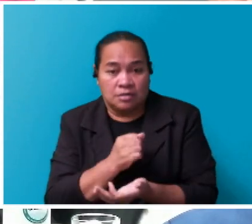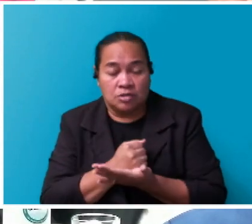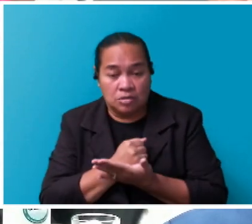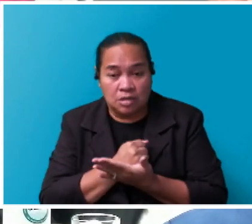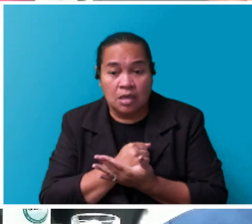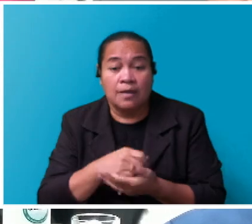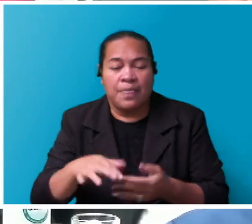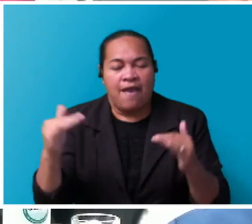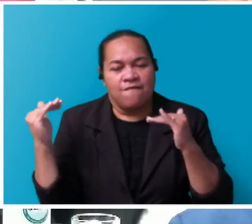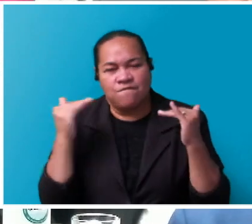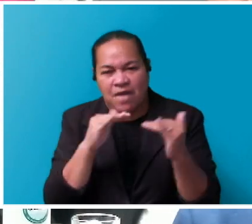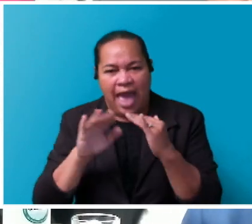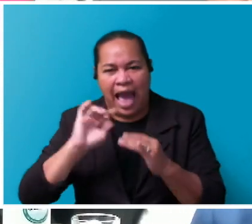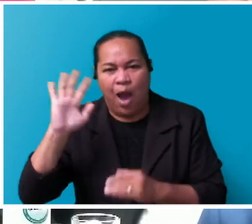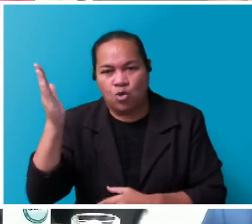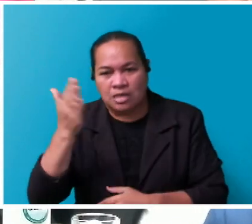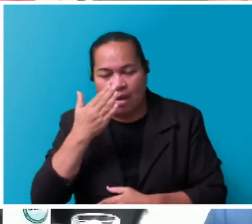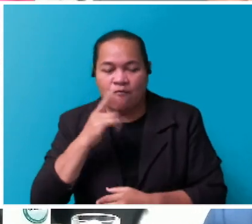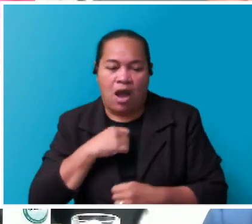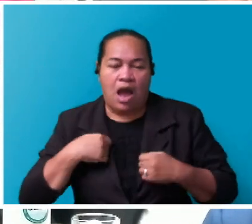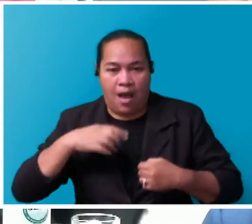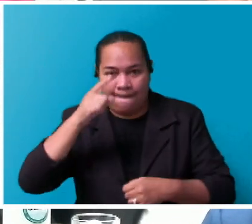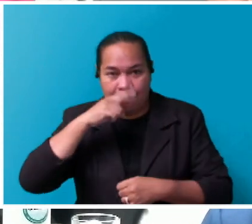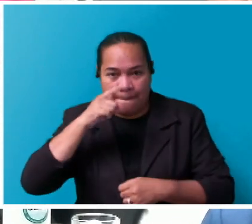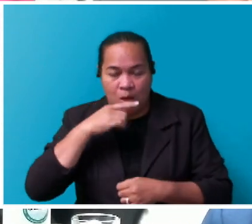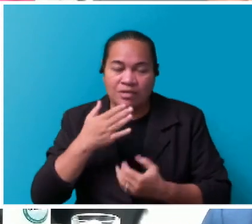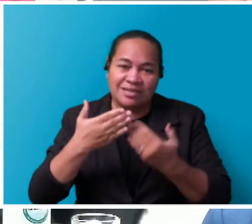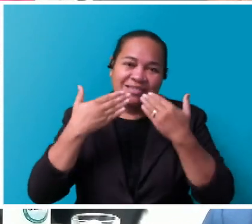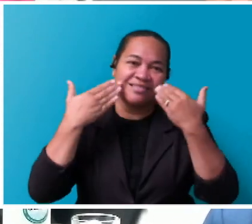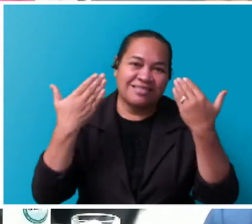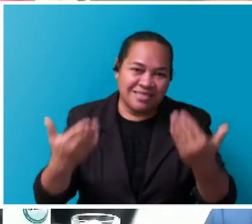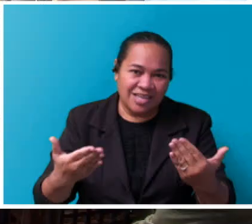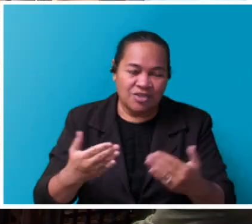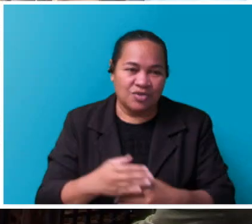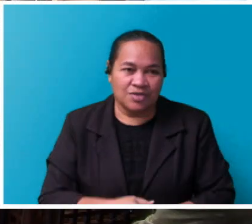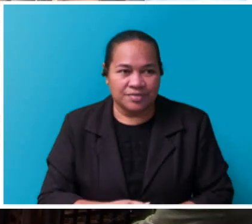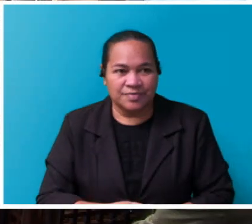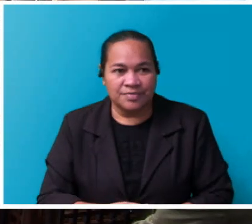and enduring outcome for our people. I thank you, Honorable Speaker. Thank you.